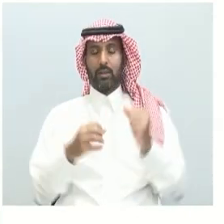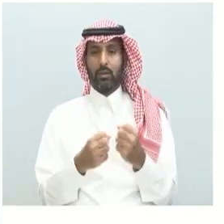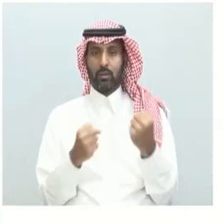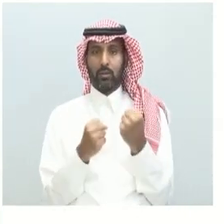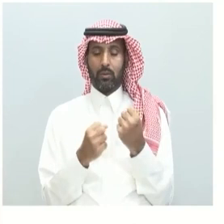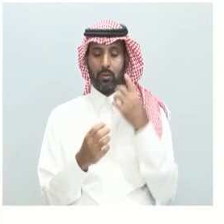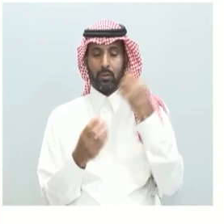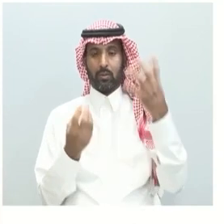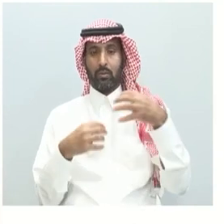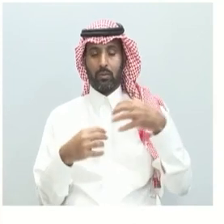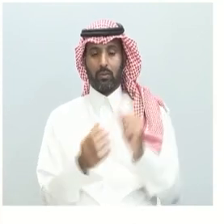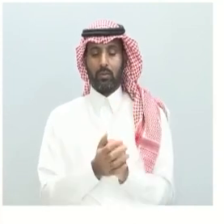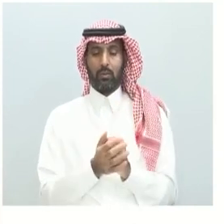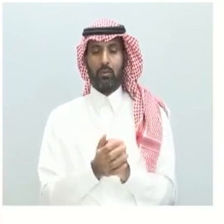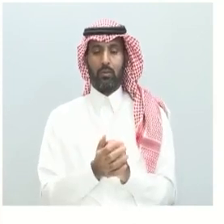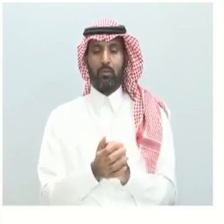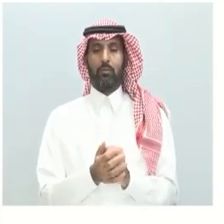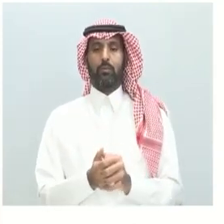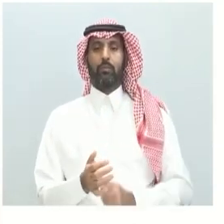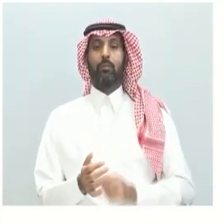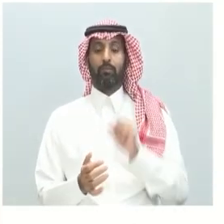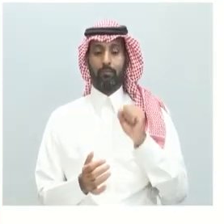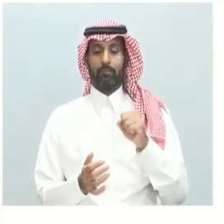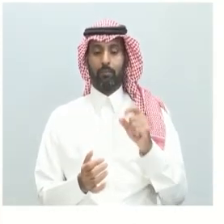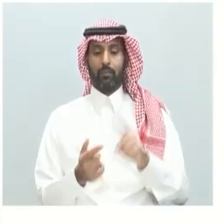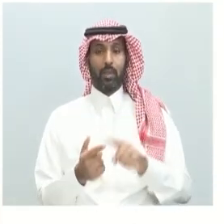it snow. So the question is, yes,